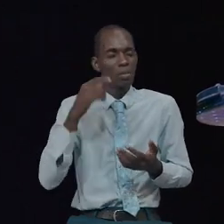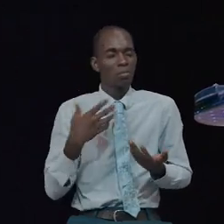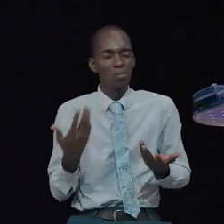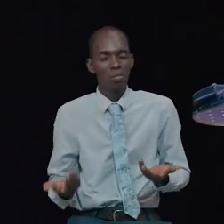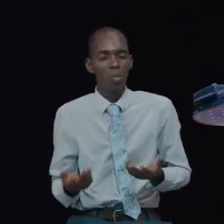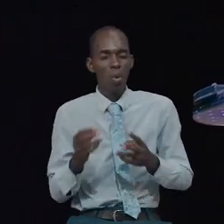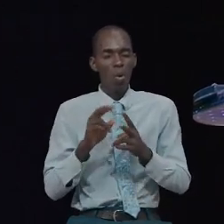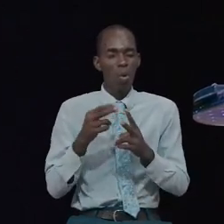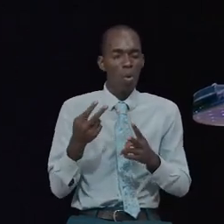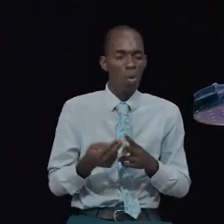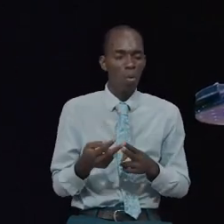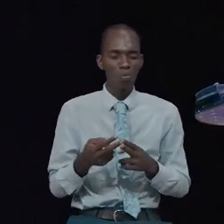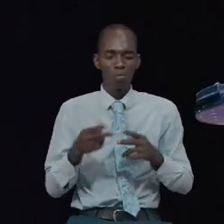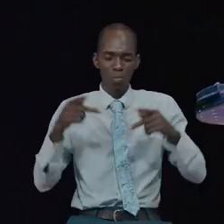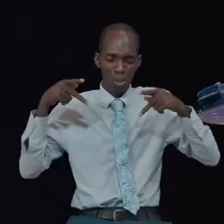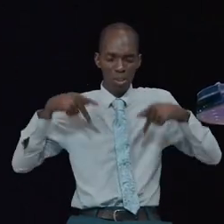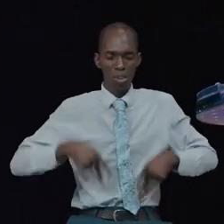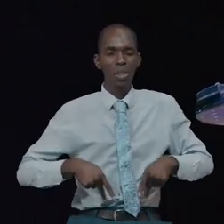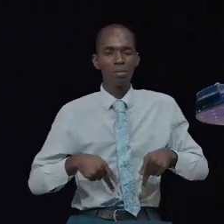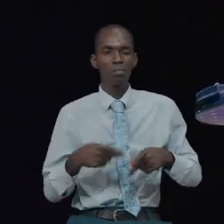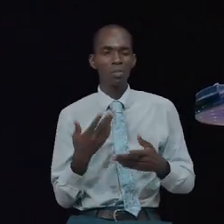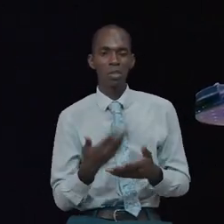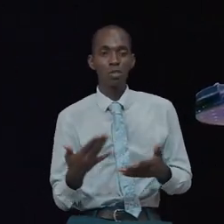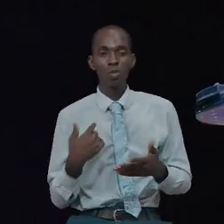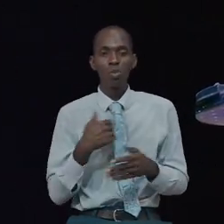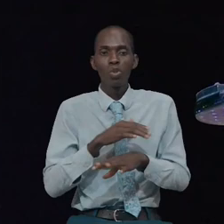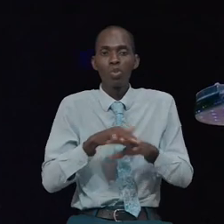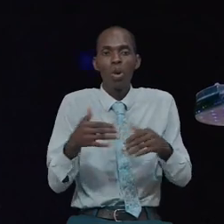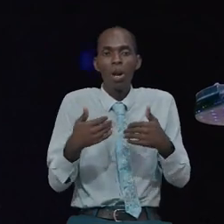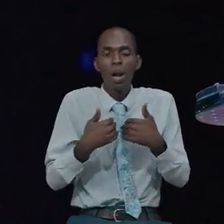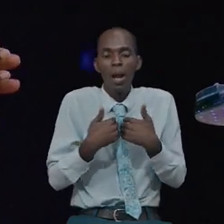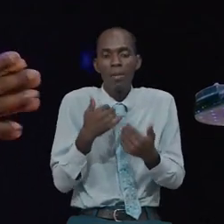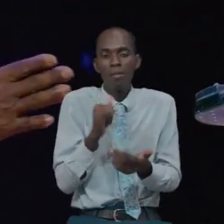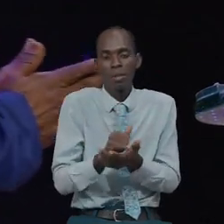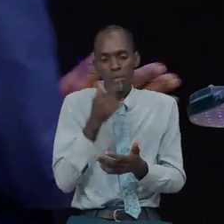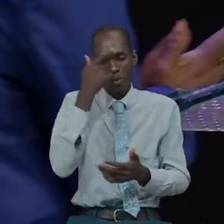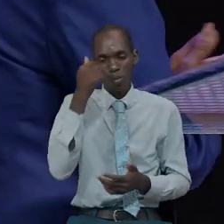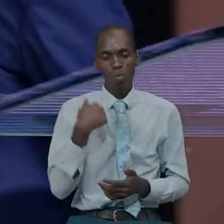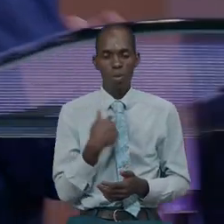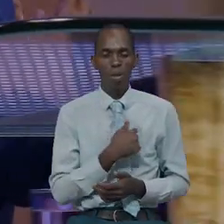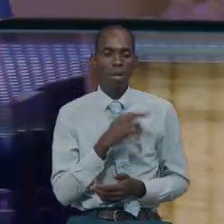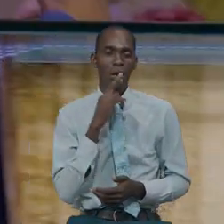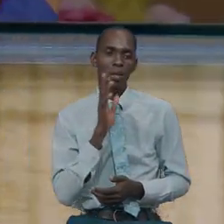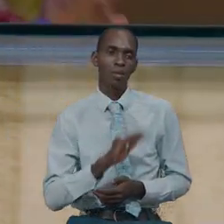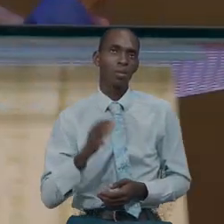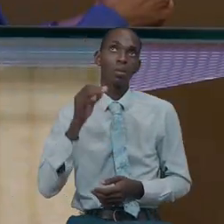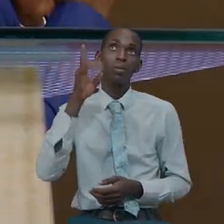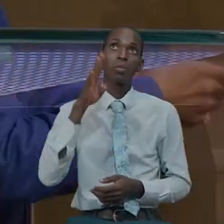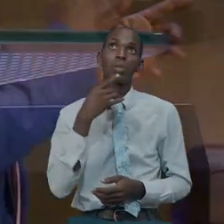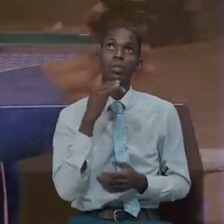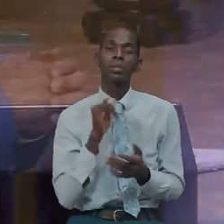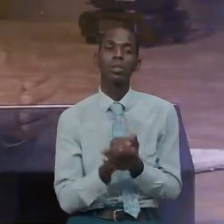scheming, protest. We do not have that if we're children of God. It says, come